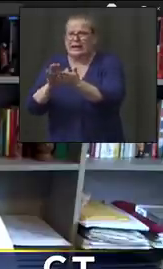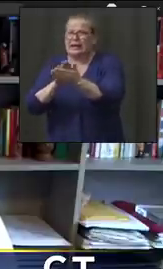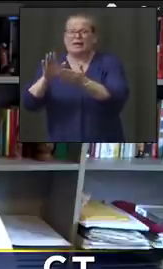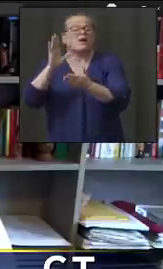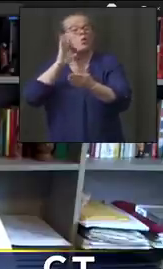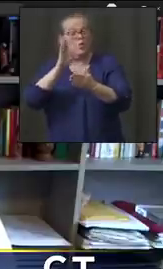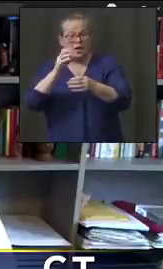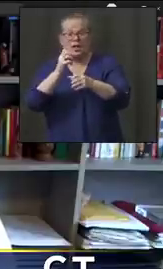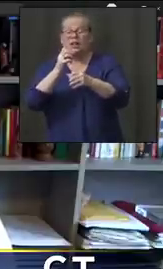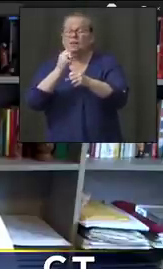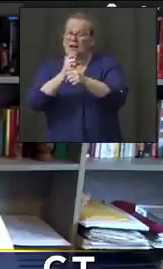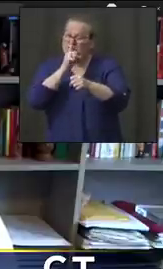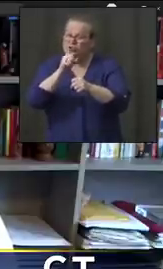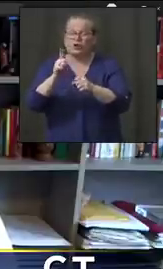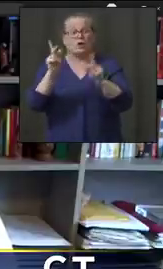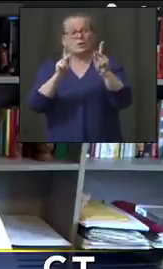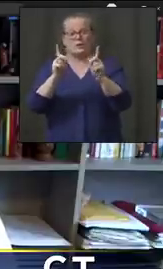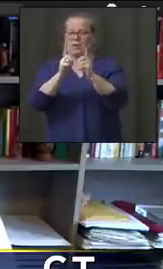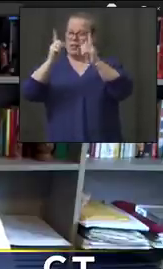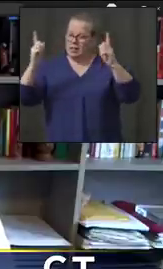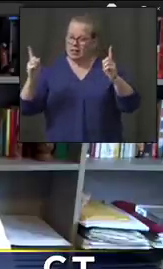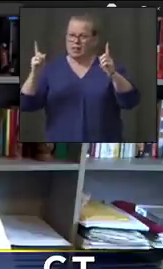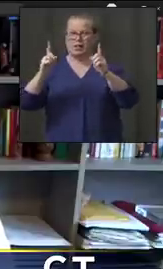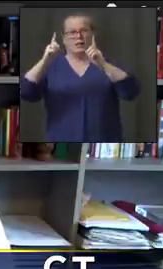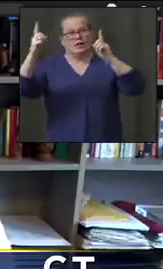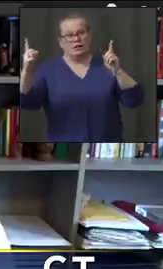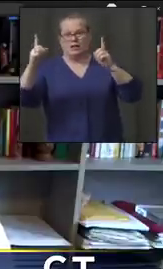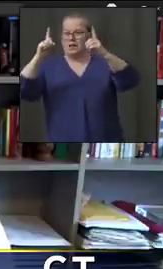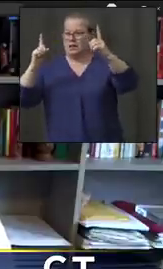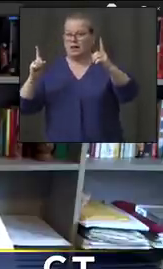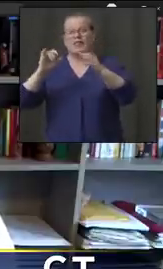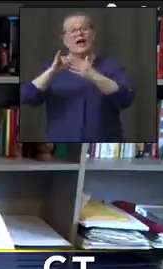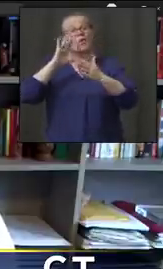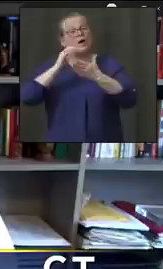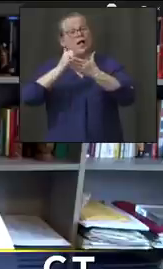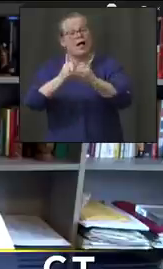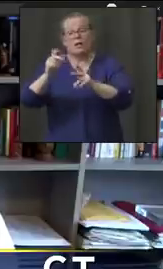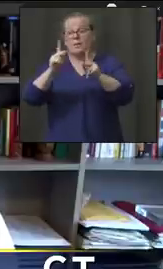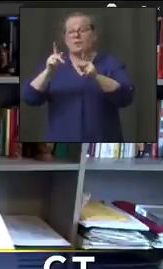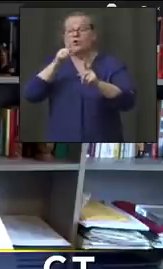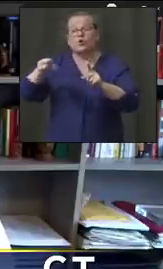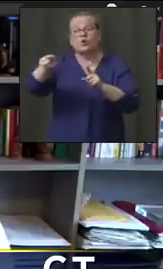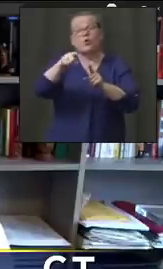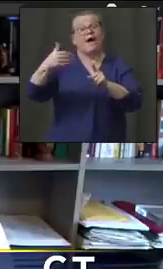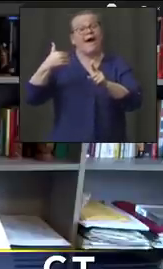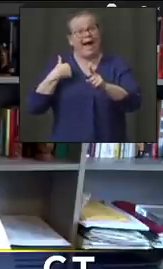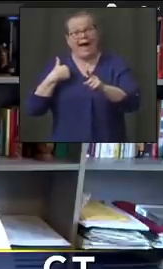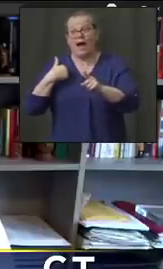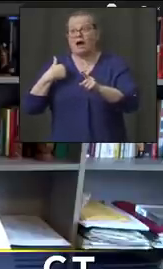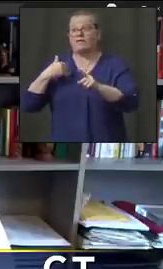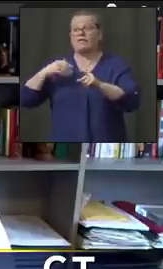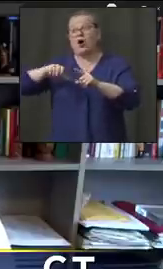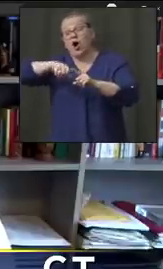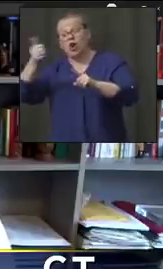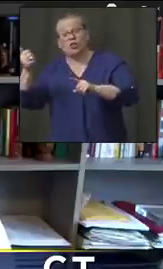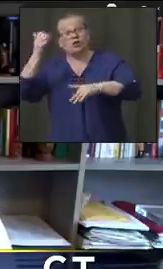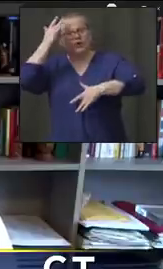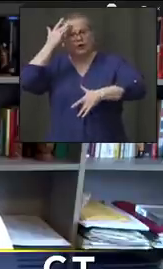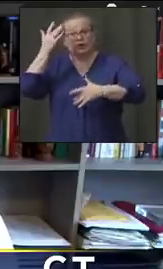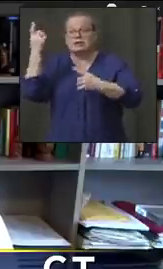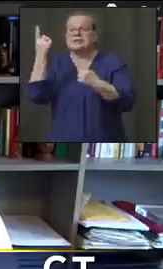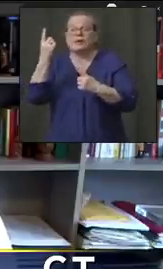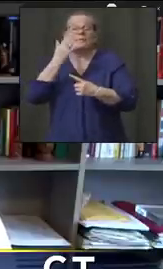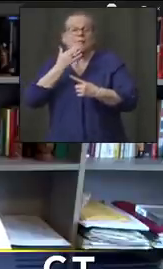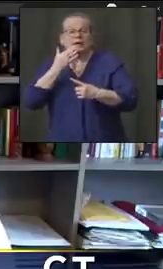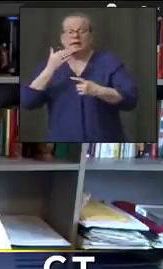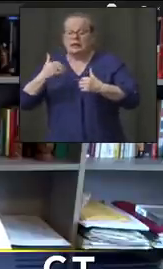keep our population safe, but keep those people with underlying medical conditions, those people vulnerable for the